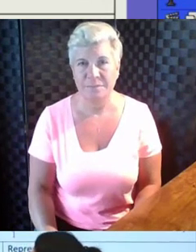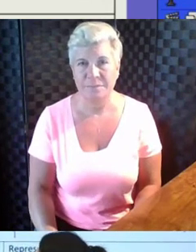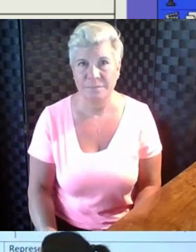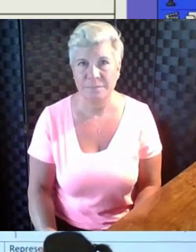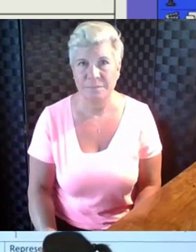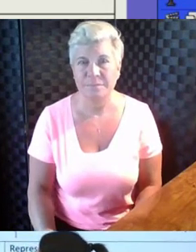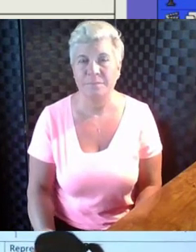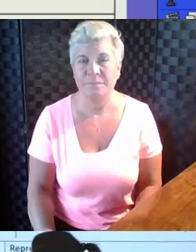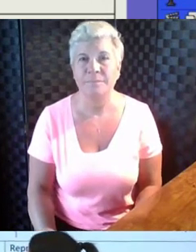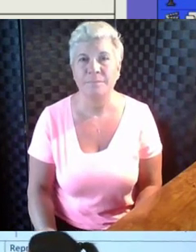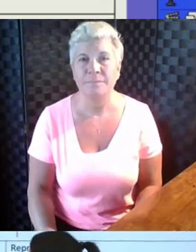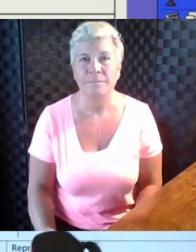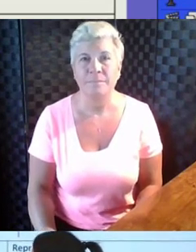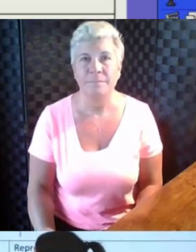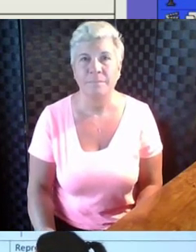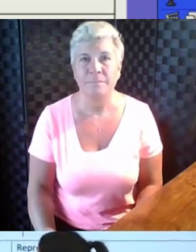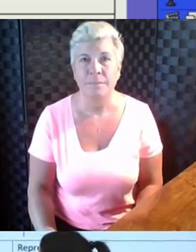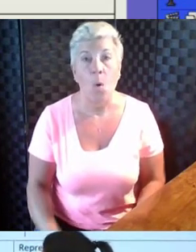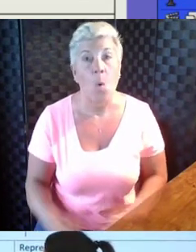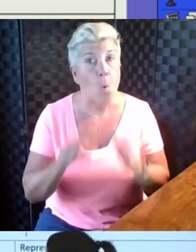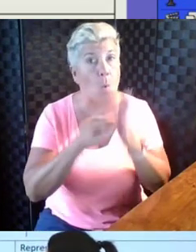is 10